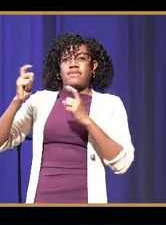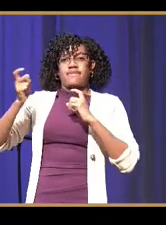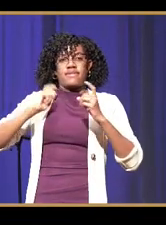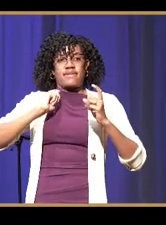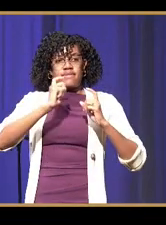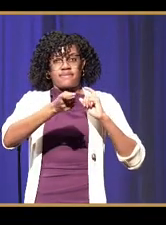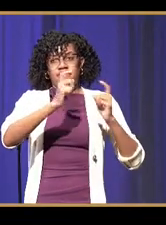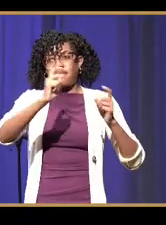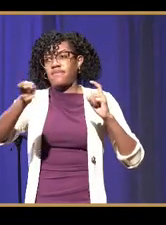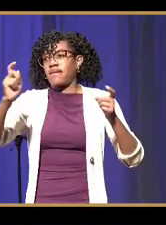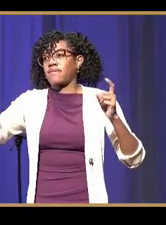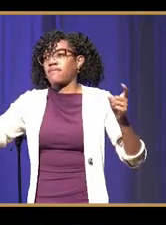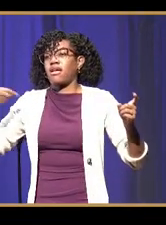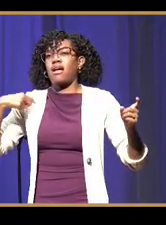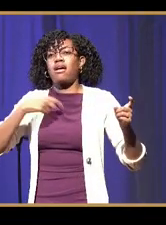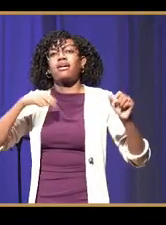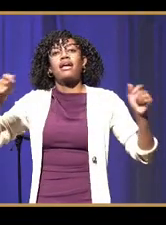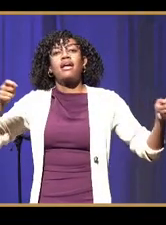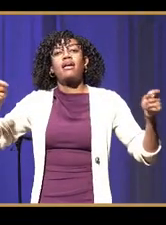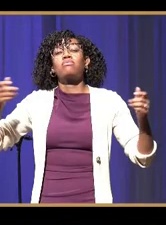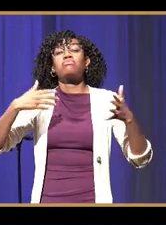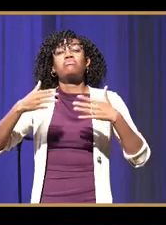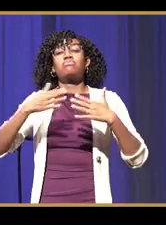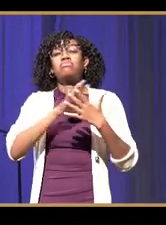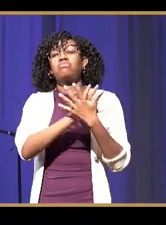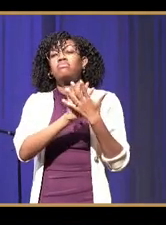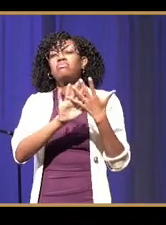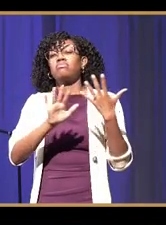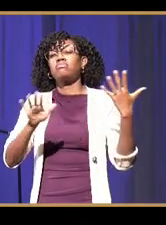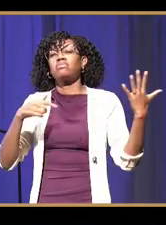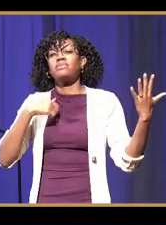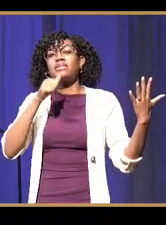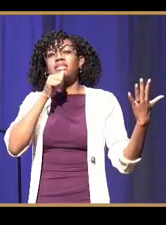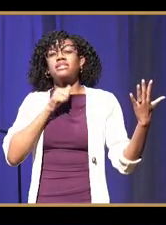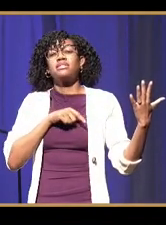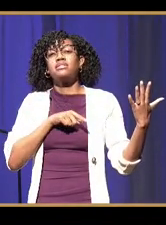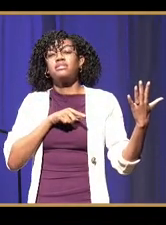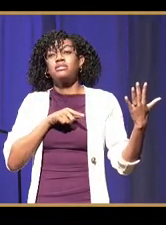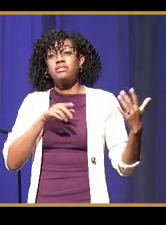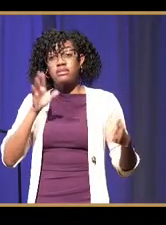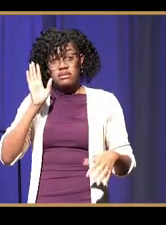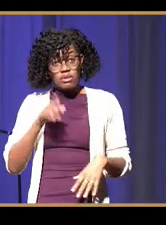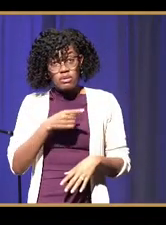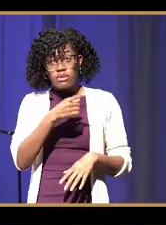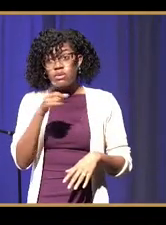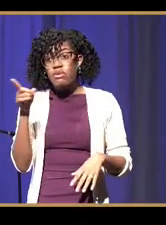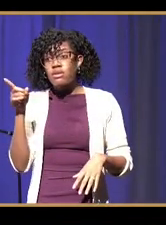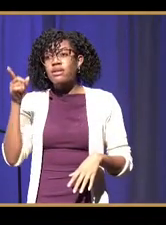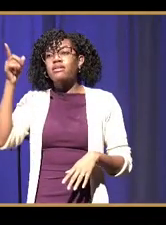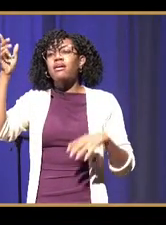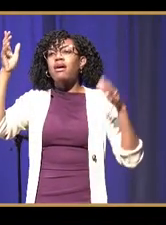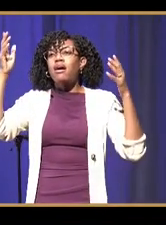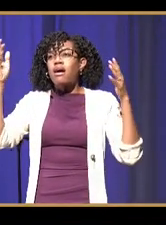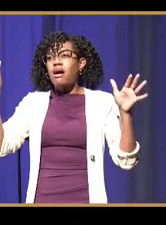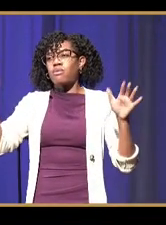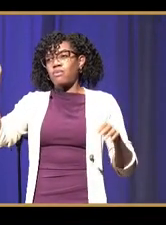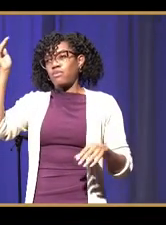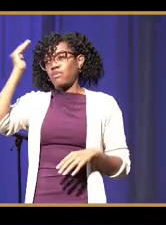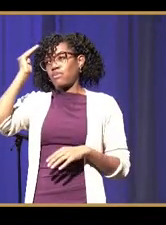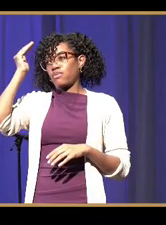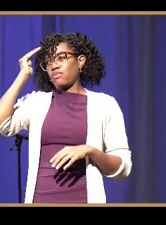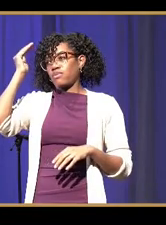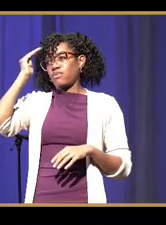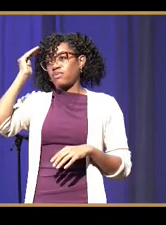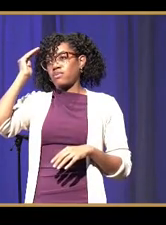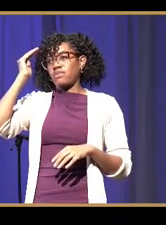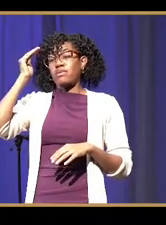to handle whatever it is we're dealing with. And don't you know that he already knew